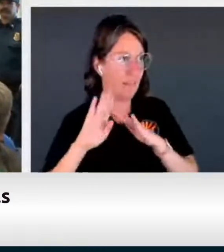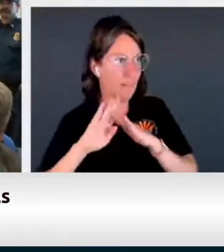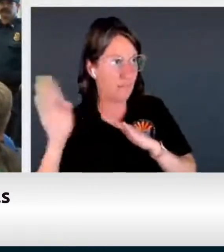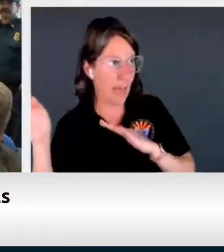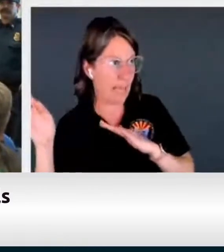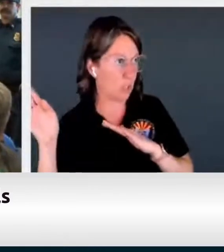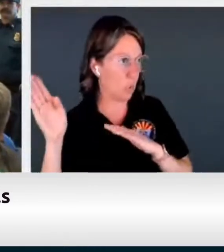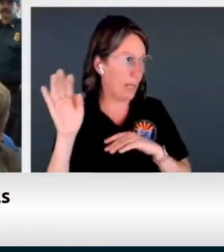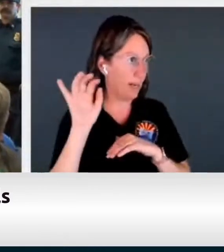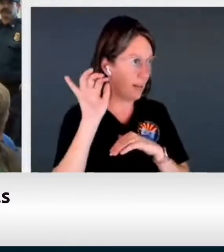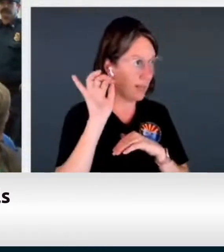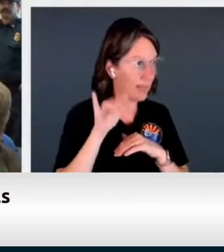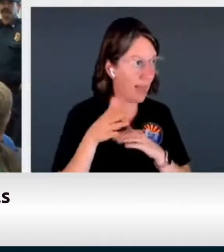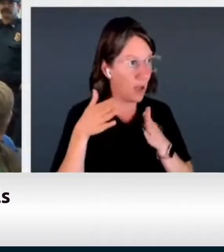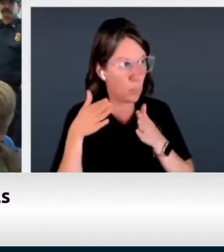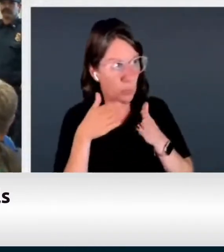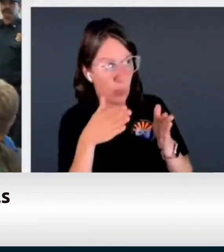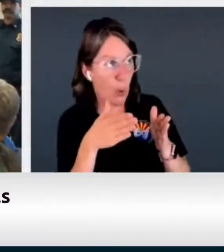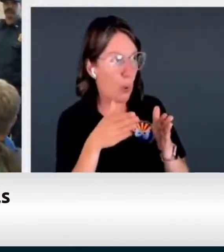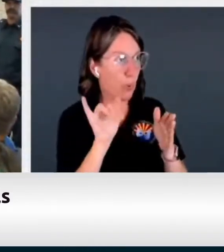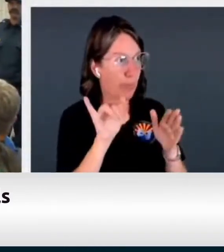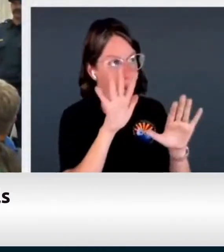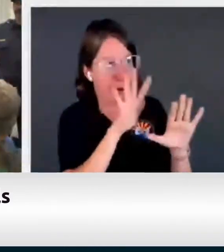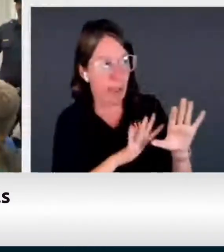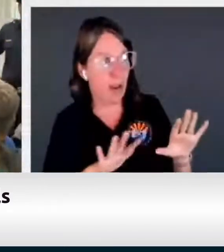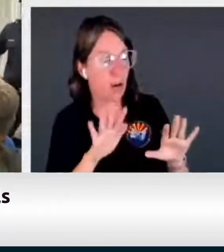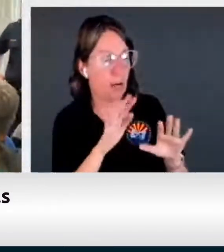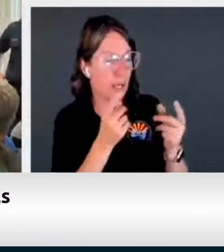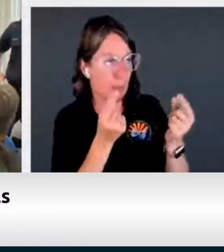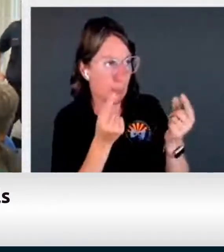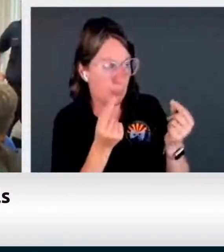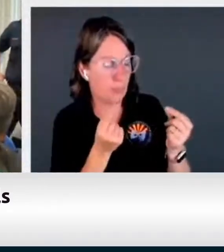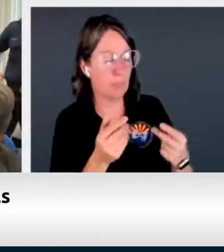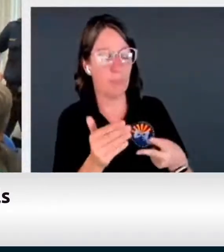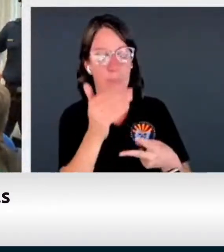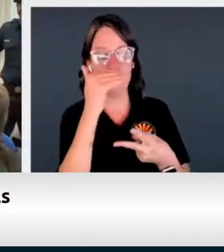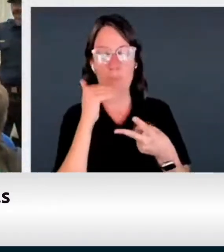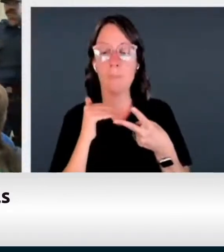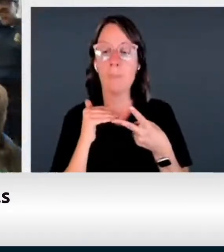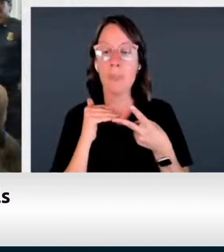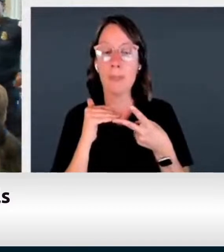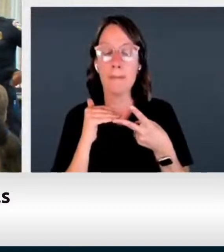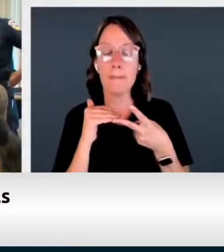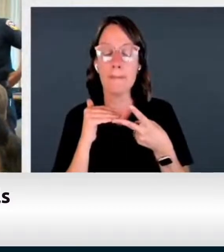know what's being done in that area. The second one is